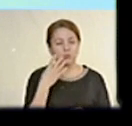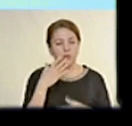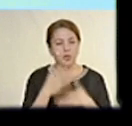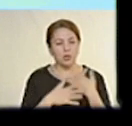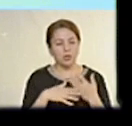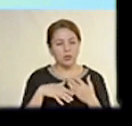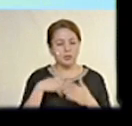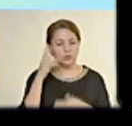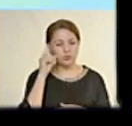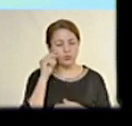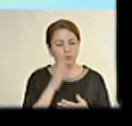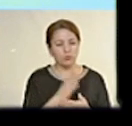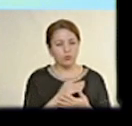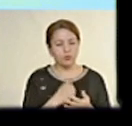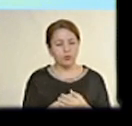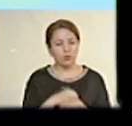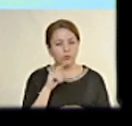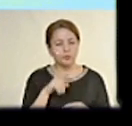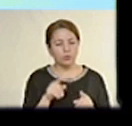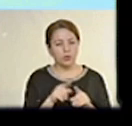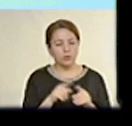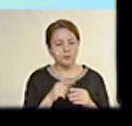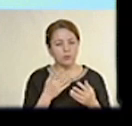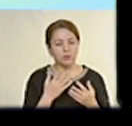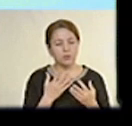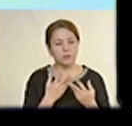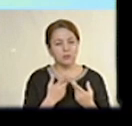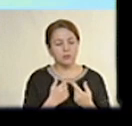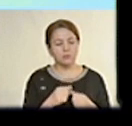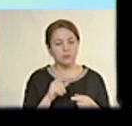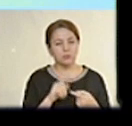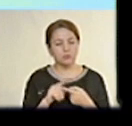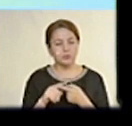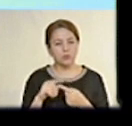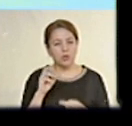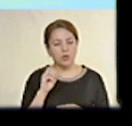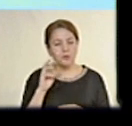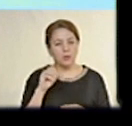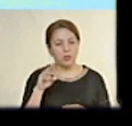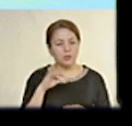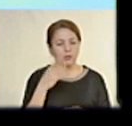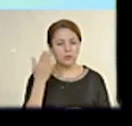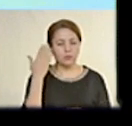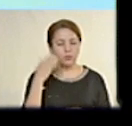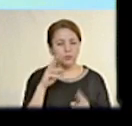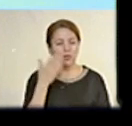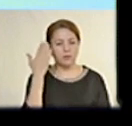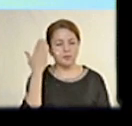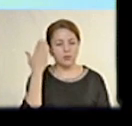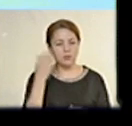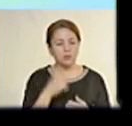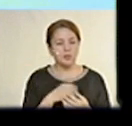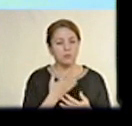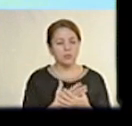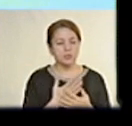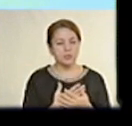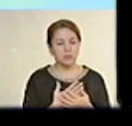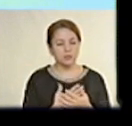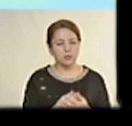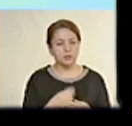son hosil bo'lyapti. Buni ham esa qo'shish amalini siz yuqoridagi mavzularda va avvalgi